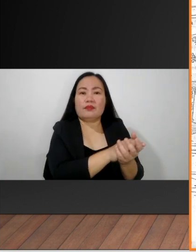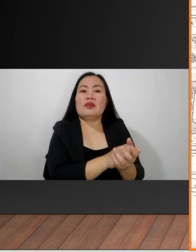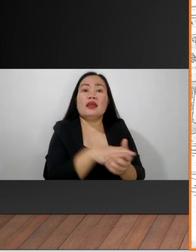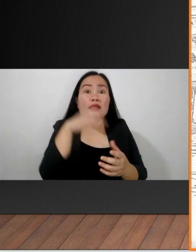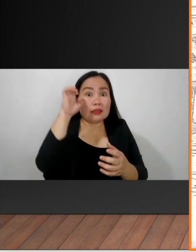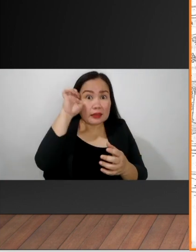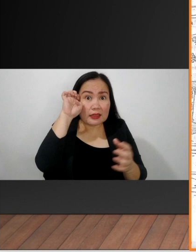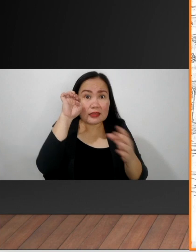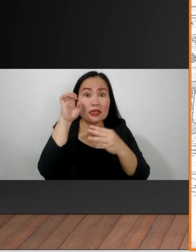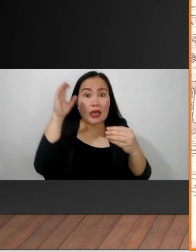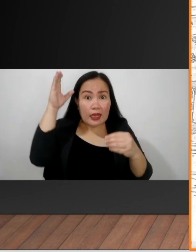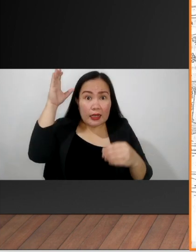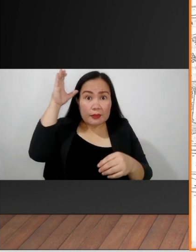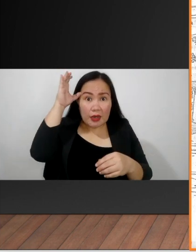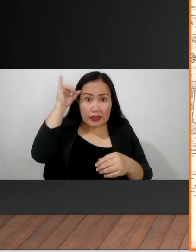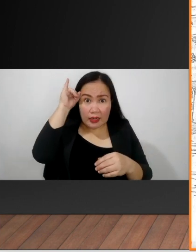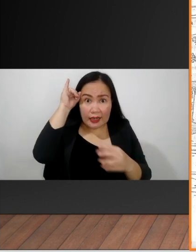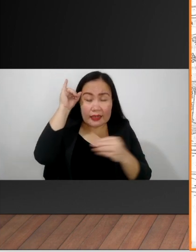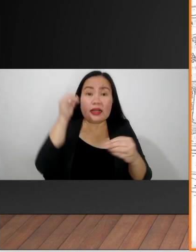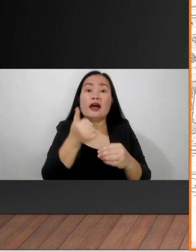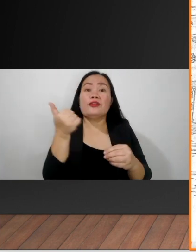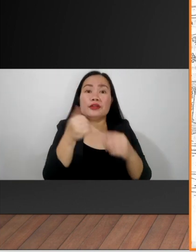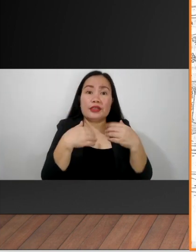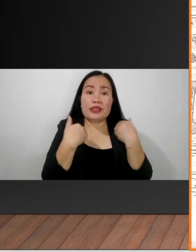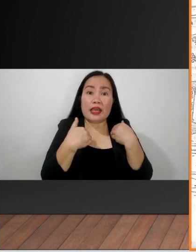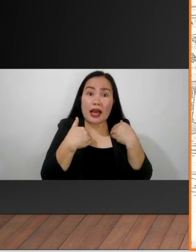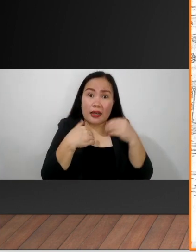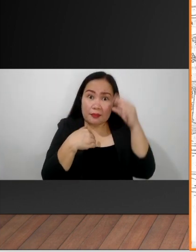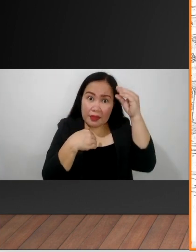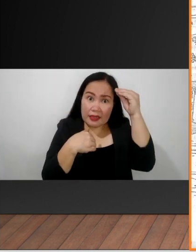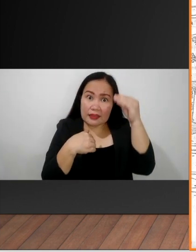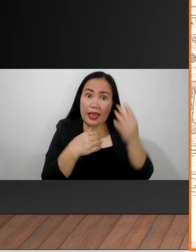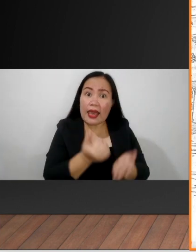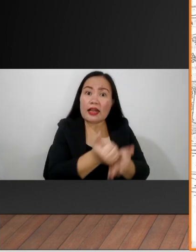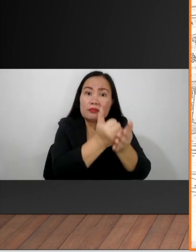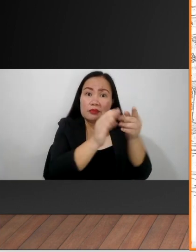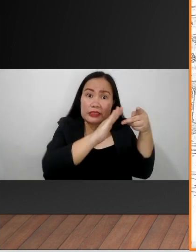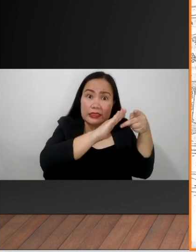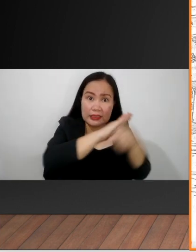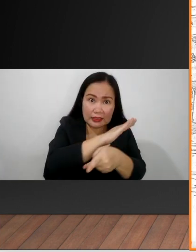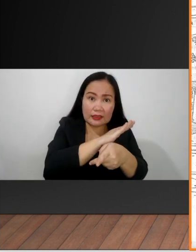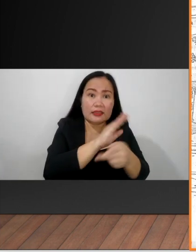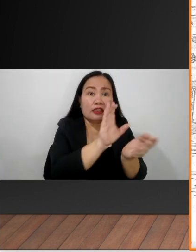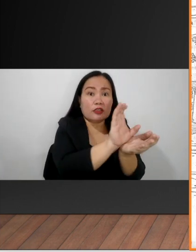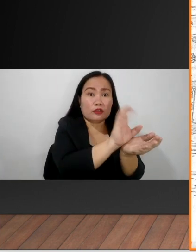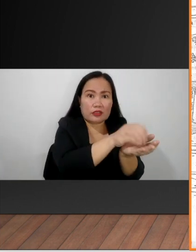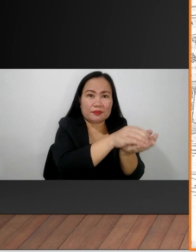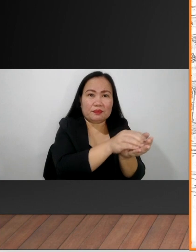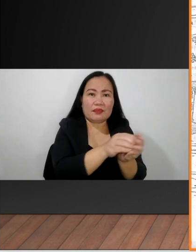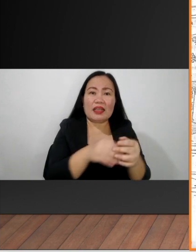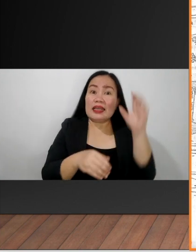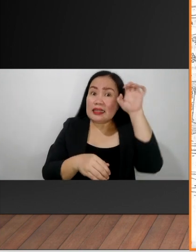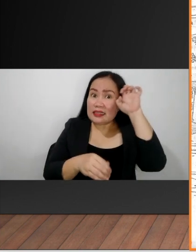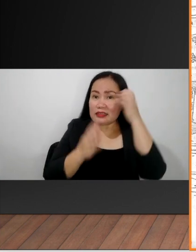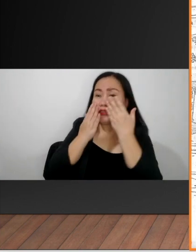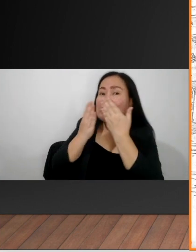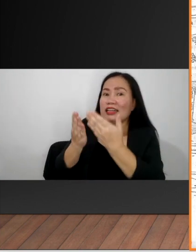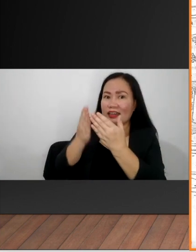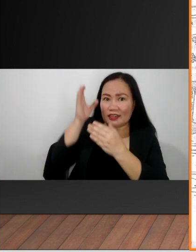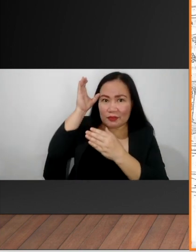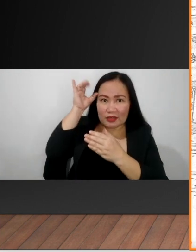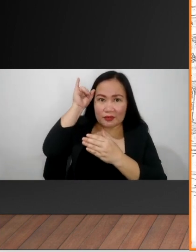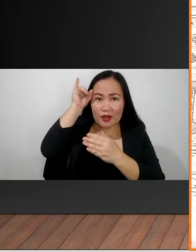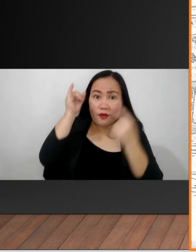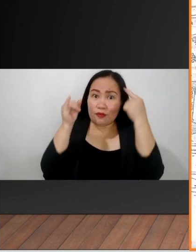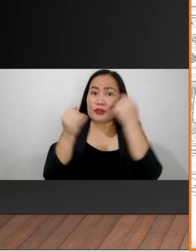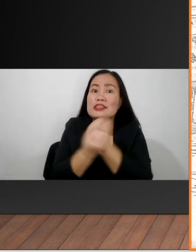Elias, Ibarra, and other young men helped kill the crocodile. Elias thanked Ibarra for saving his